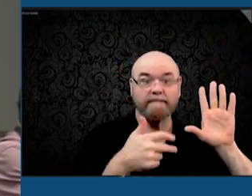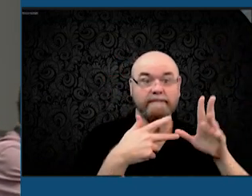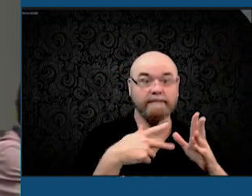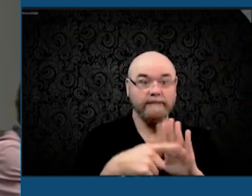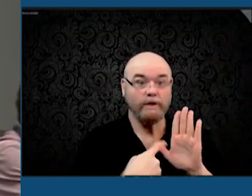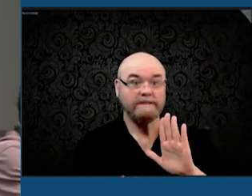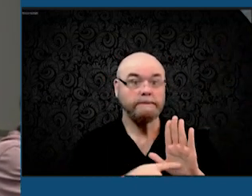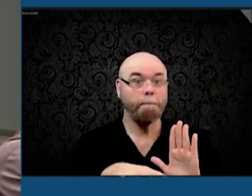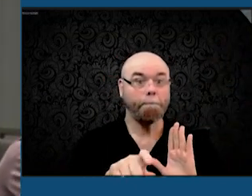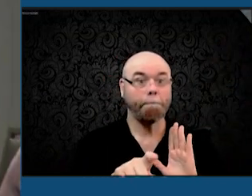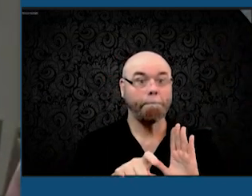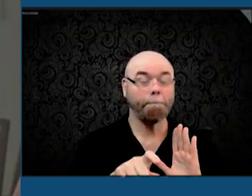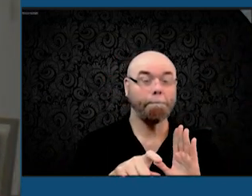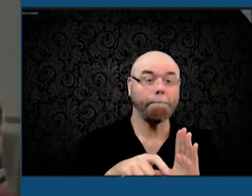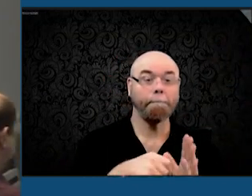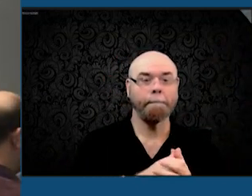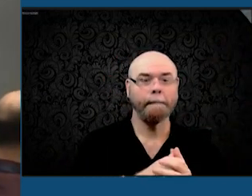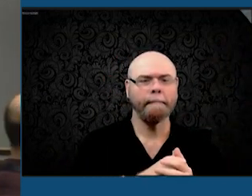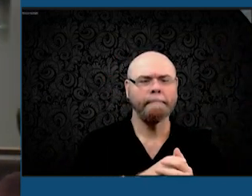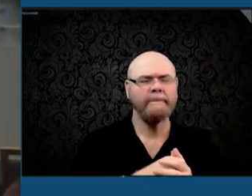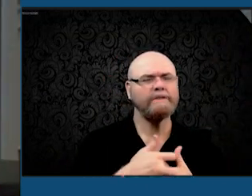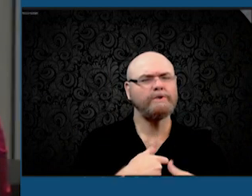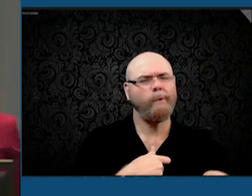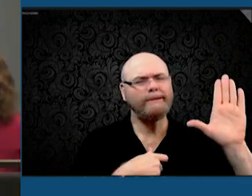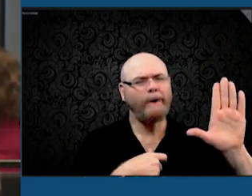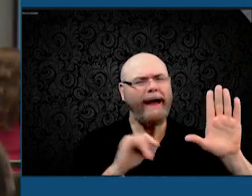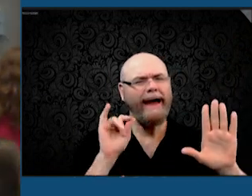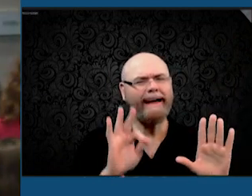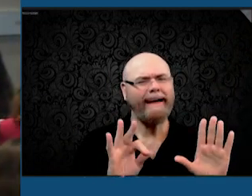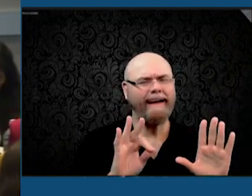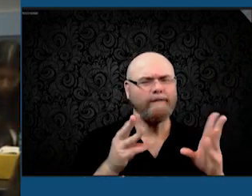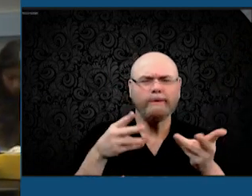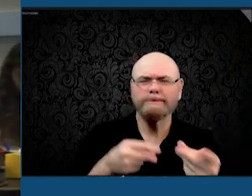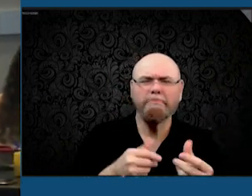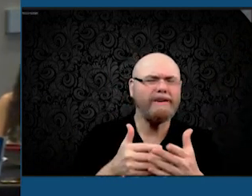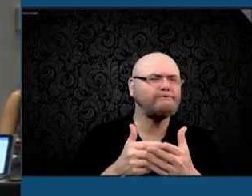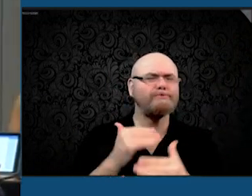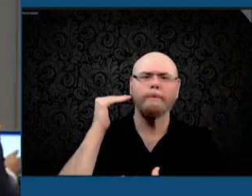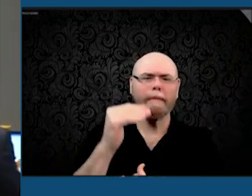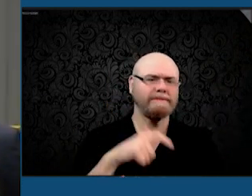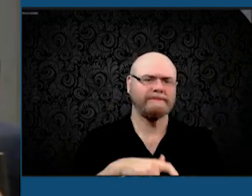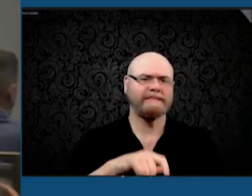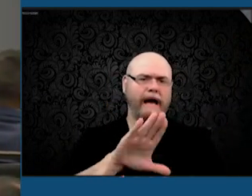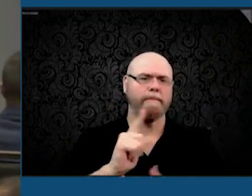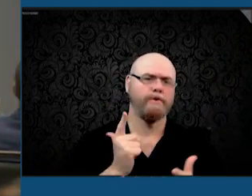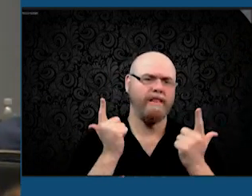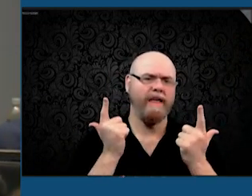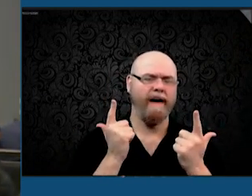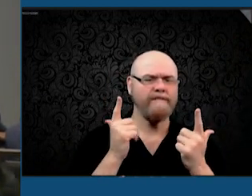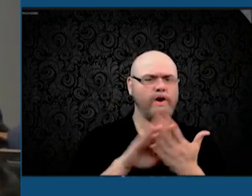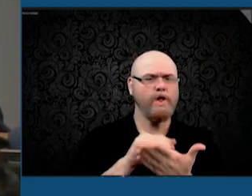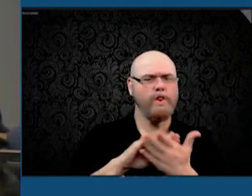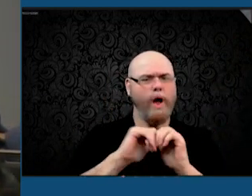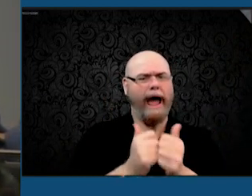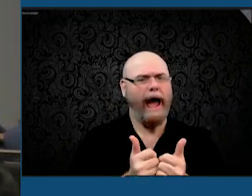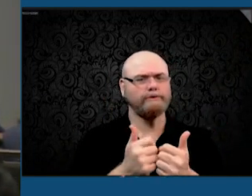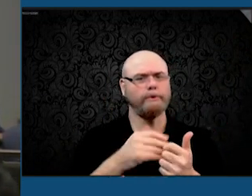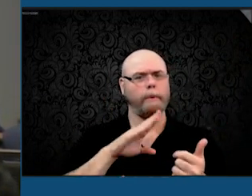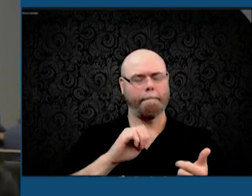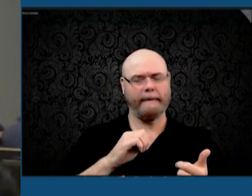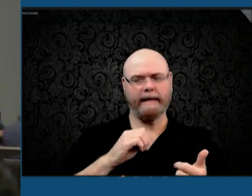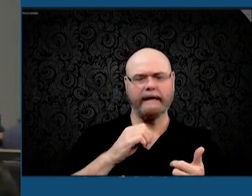Raise your hand if you have spent an enormous amount of time in your life learning how to be self-compassionate compared